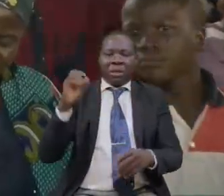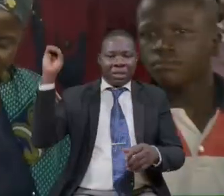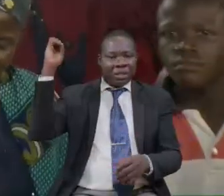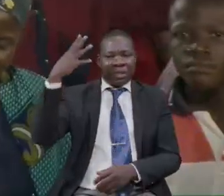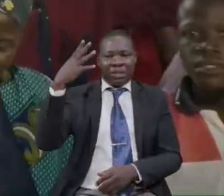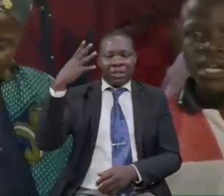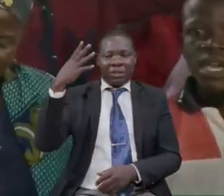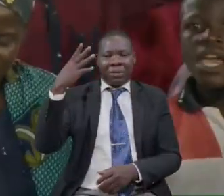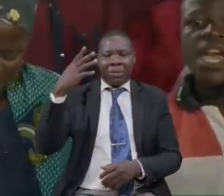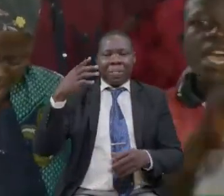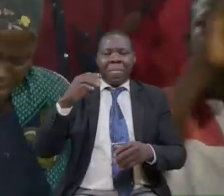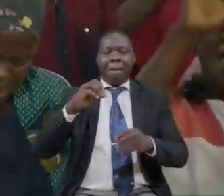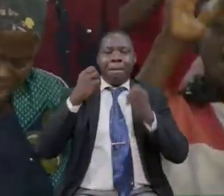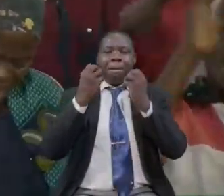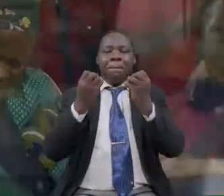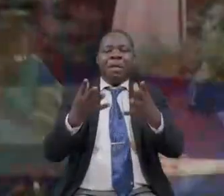Manifold grace.